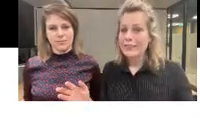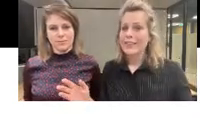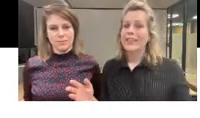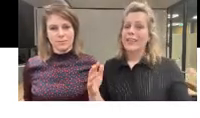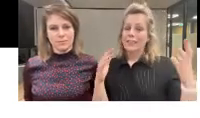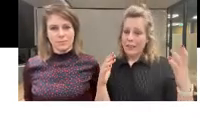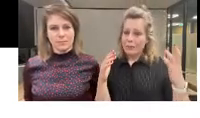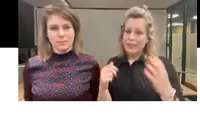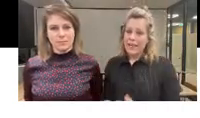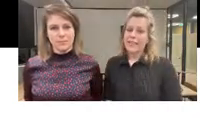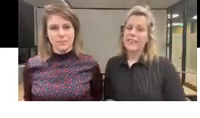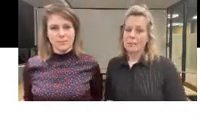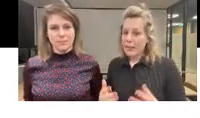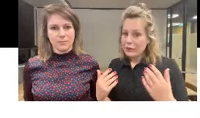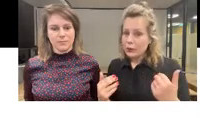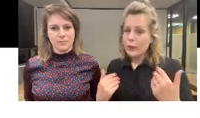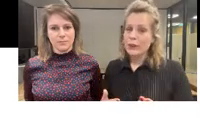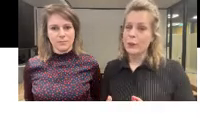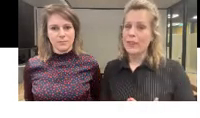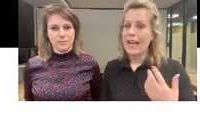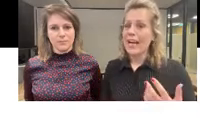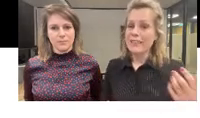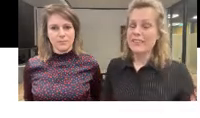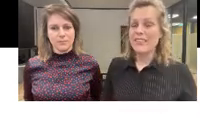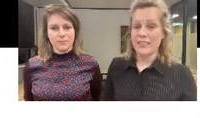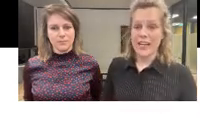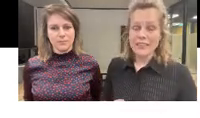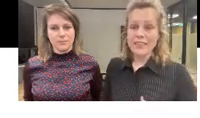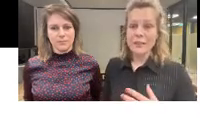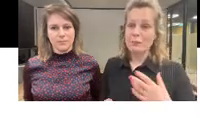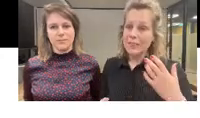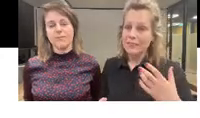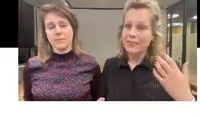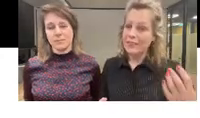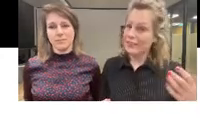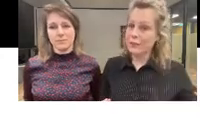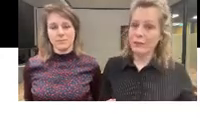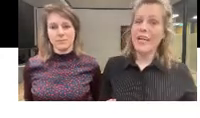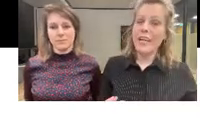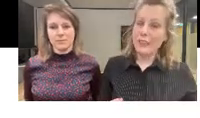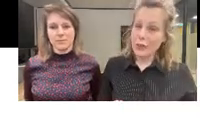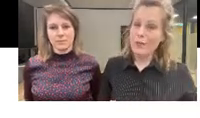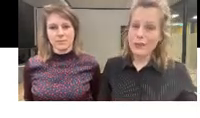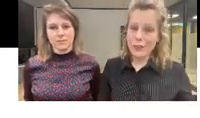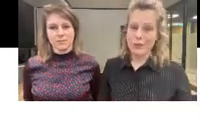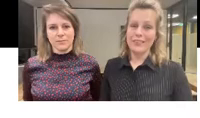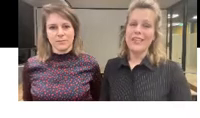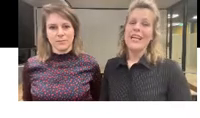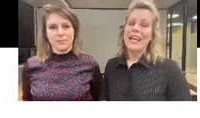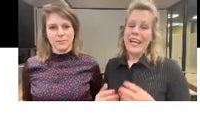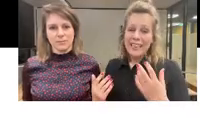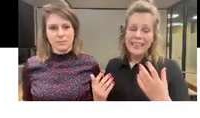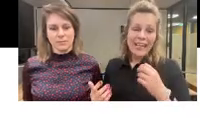it. Some said, back to earth with an ITT, and ITT means intensive trauma